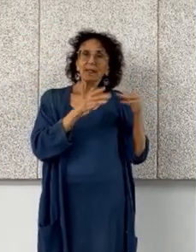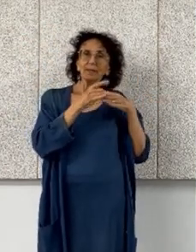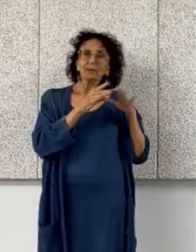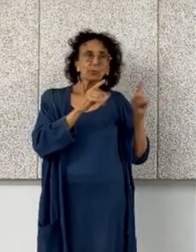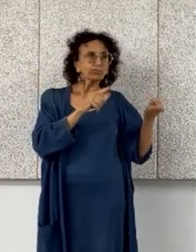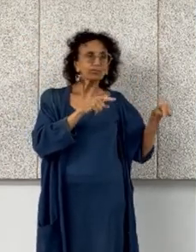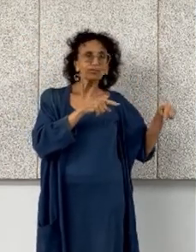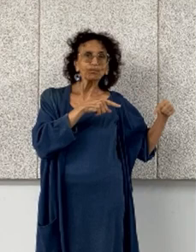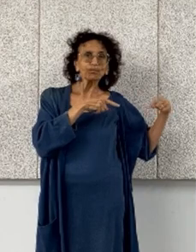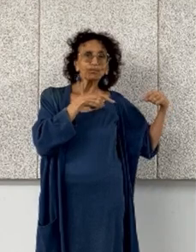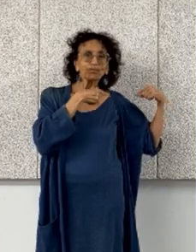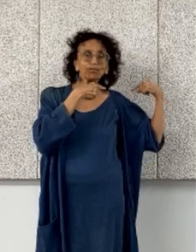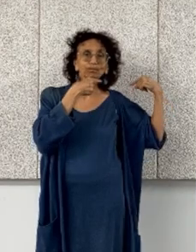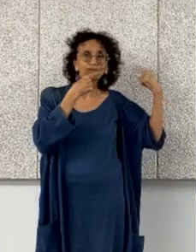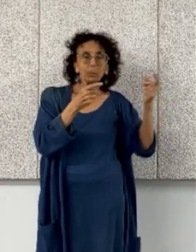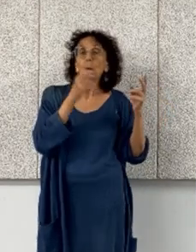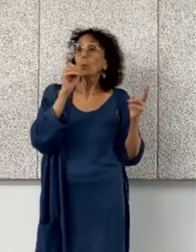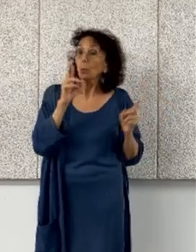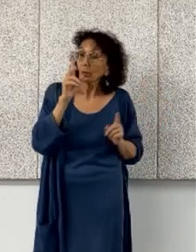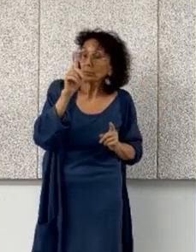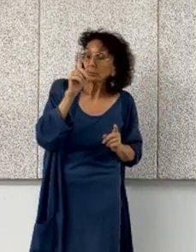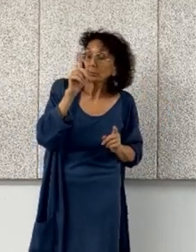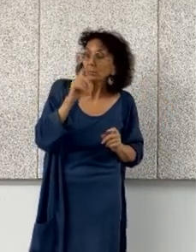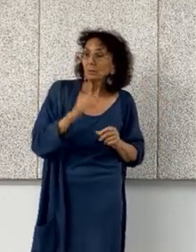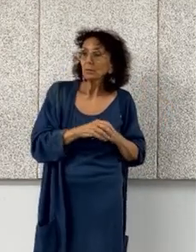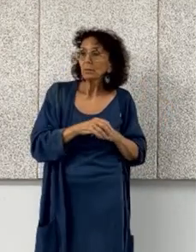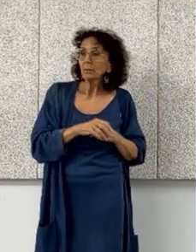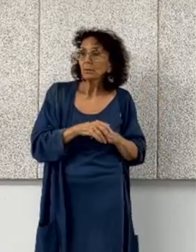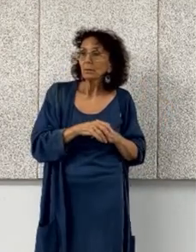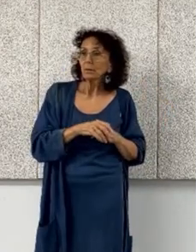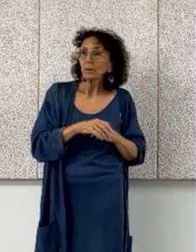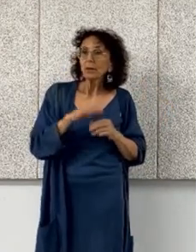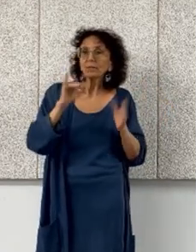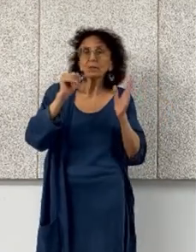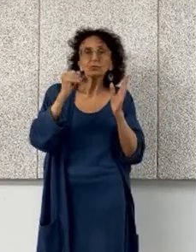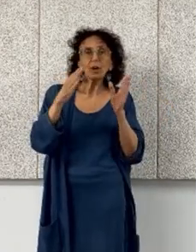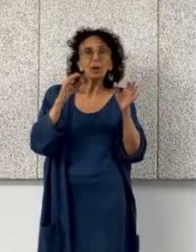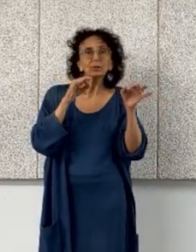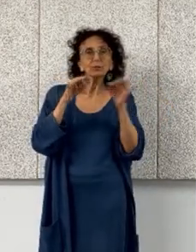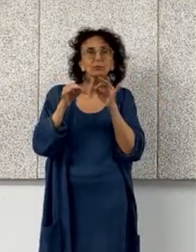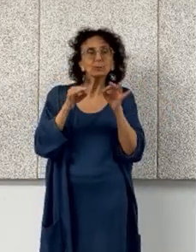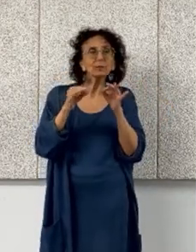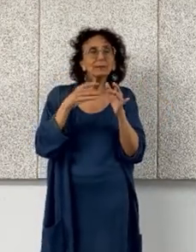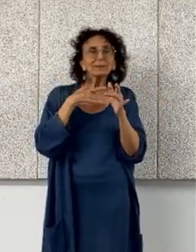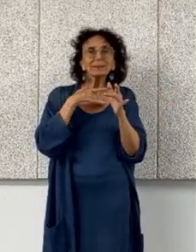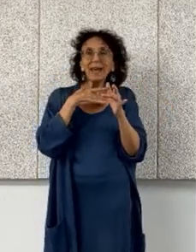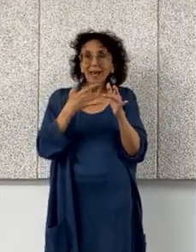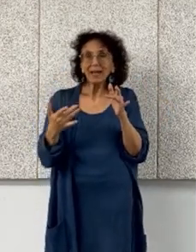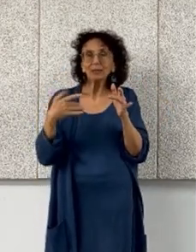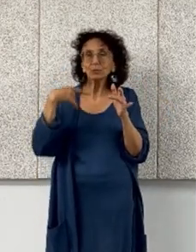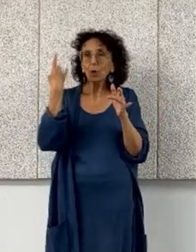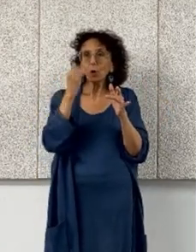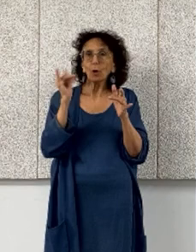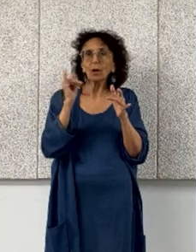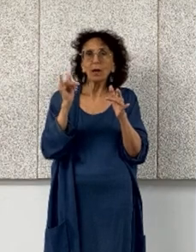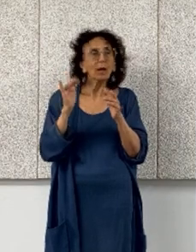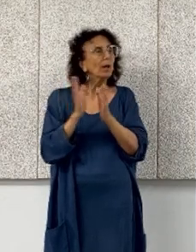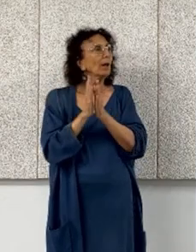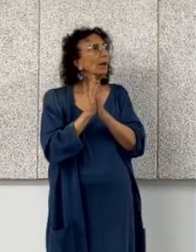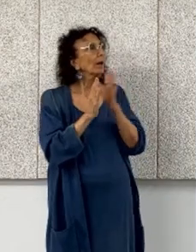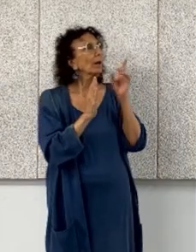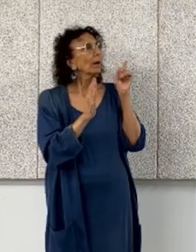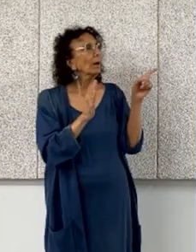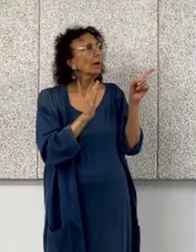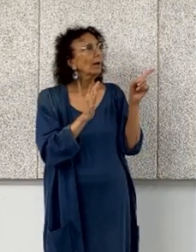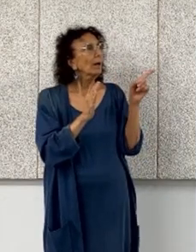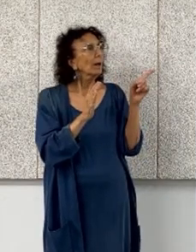leader for a long time, or in fact, often job descriptions tend to be responses to what